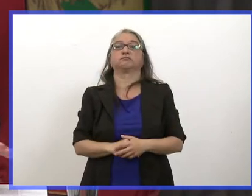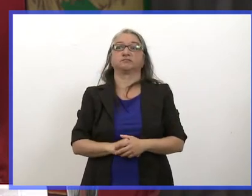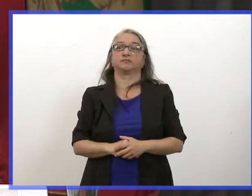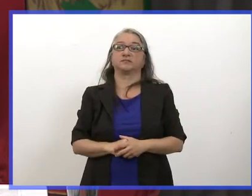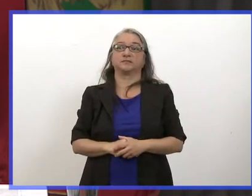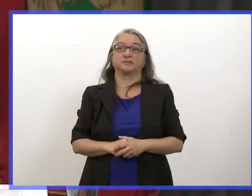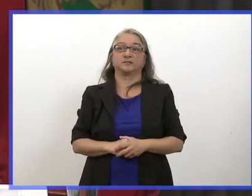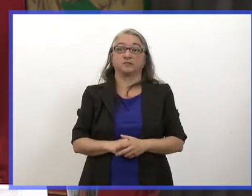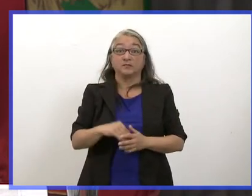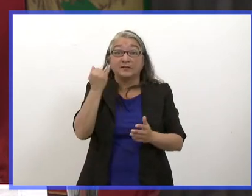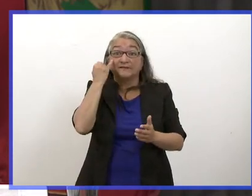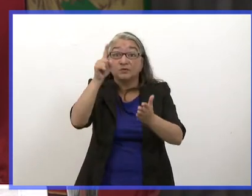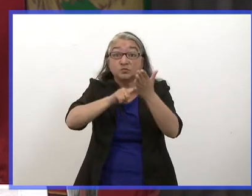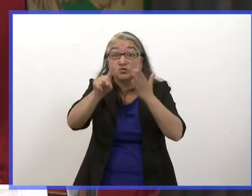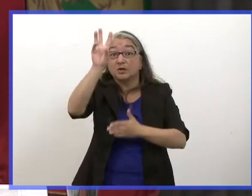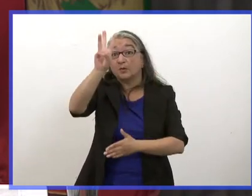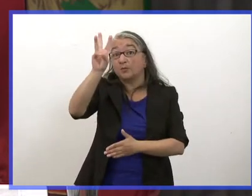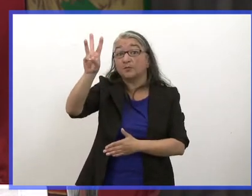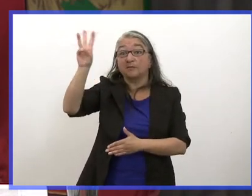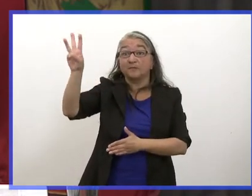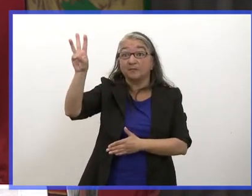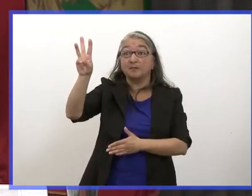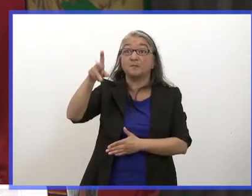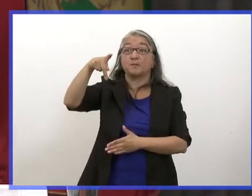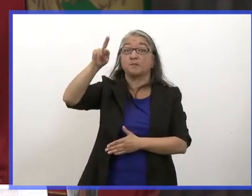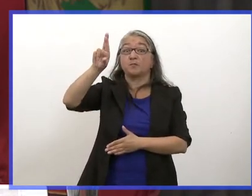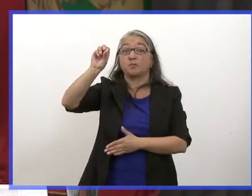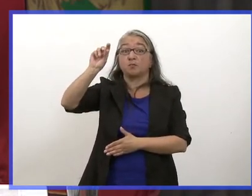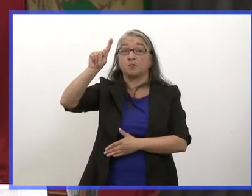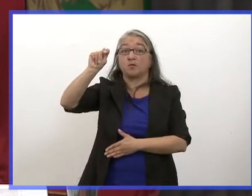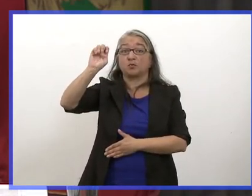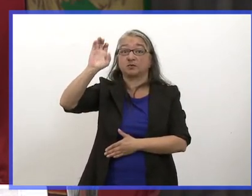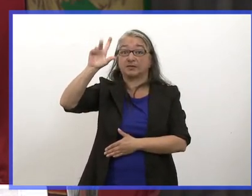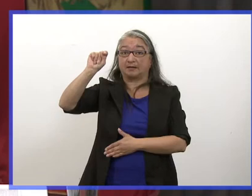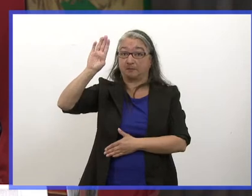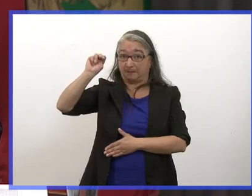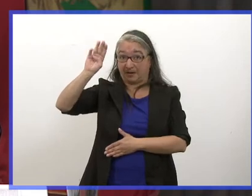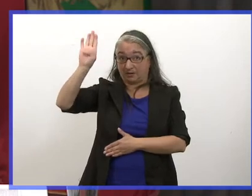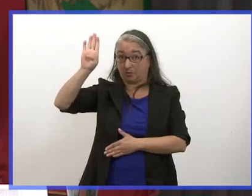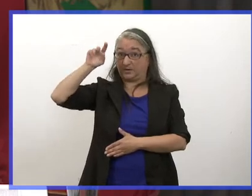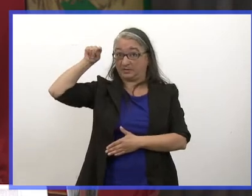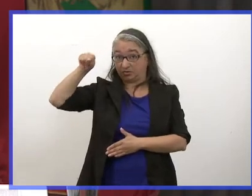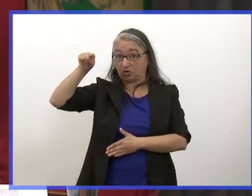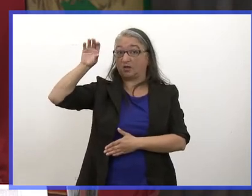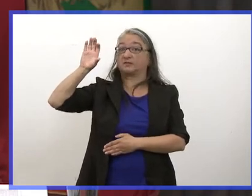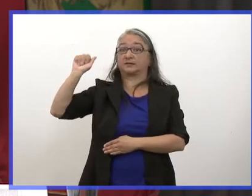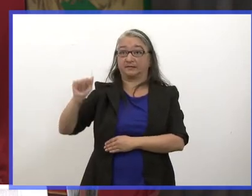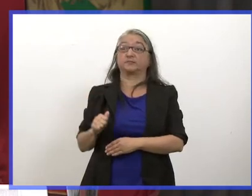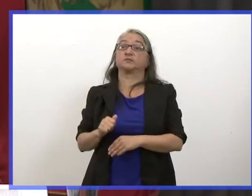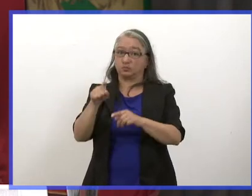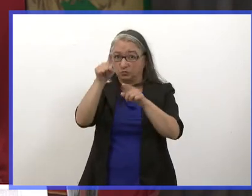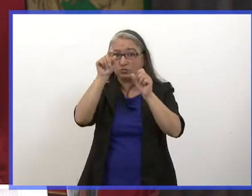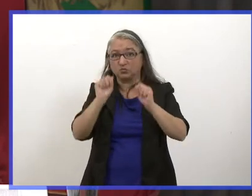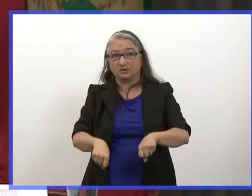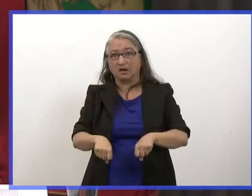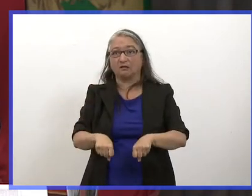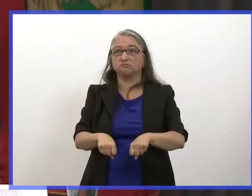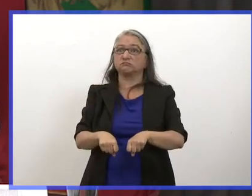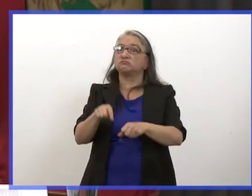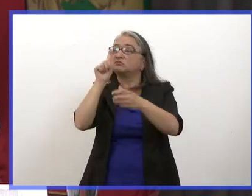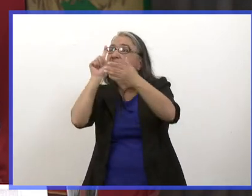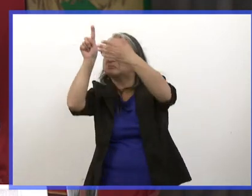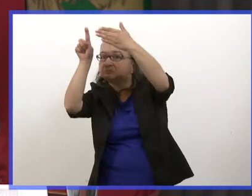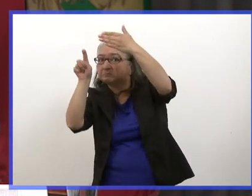you know the story. If you got your first dose already, you know this. The site is at 770 Lila. It'll be